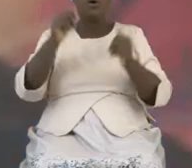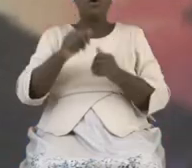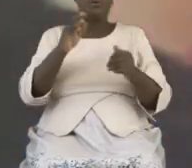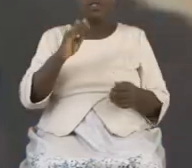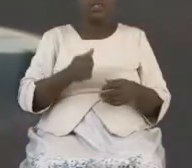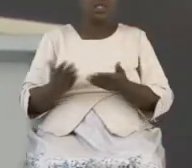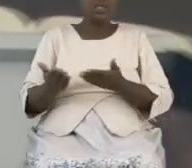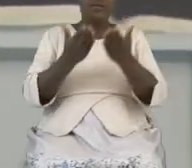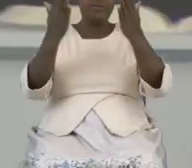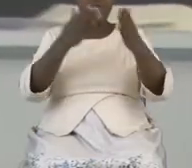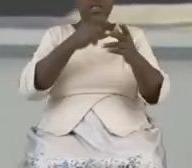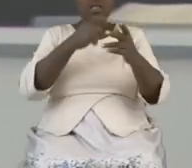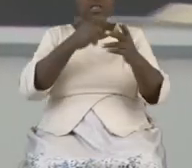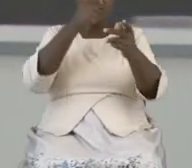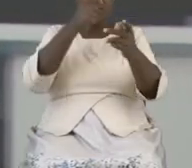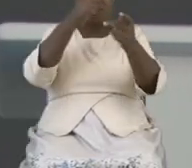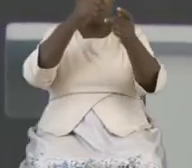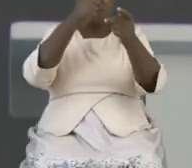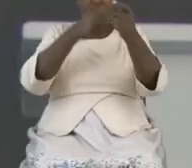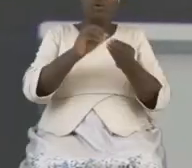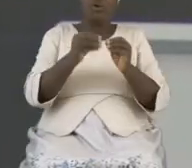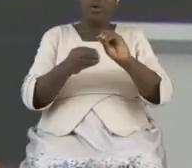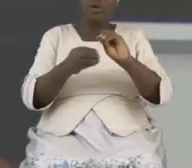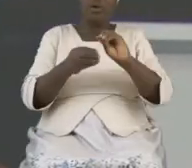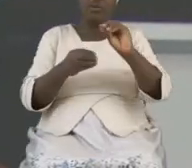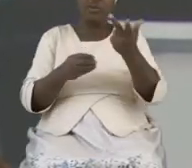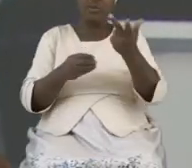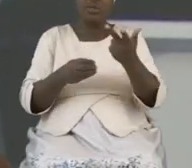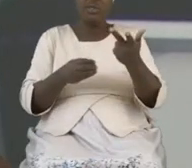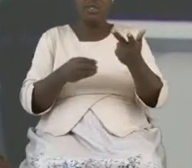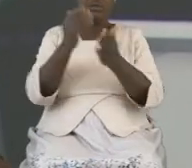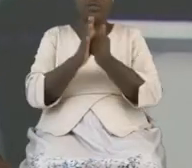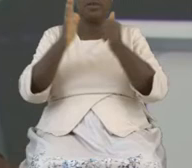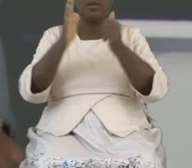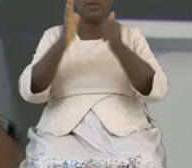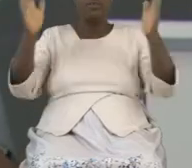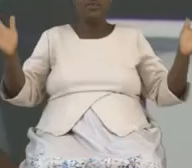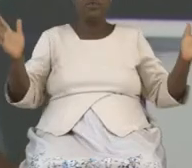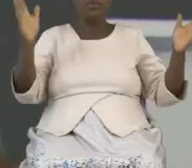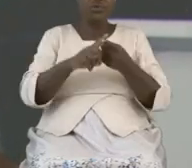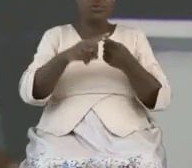Number three, the crucifixion unto the sinful society.